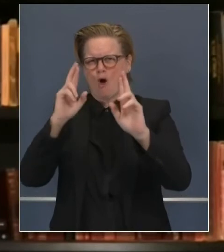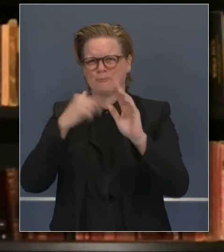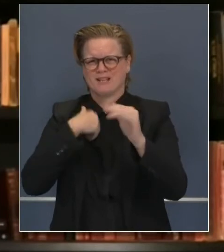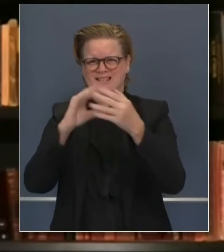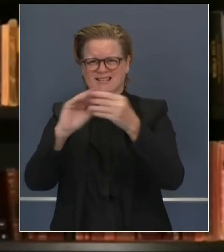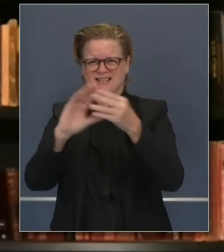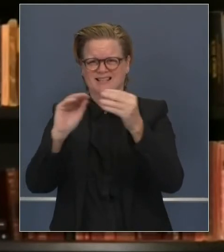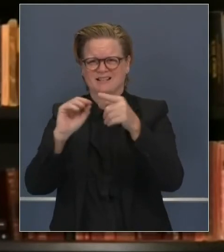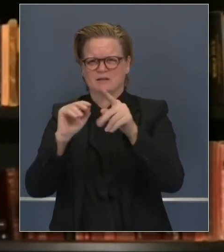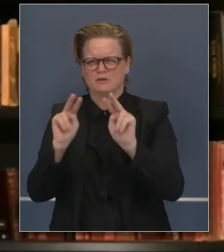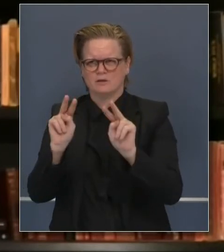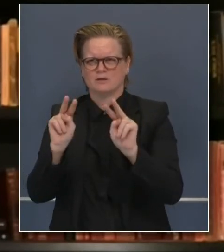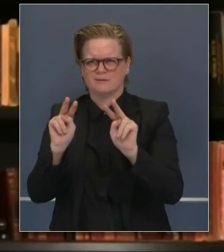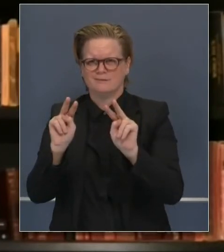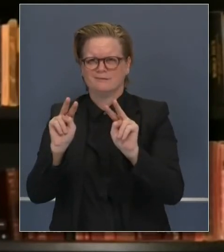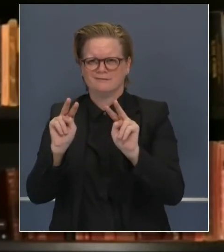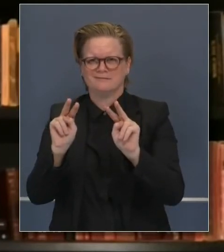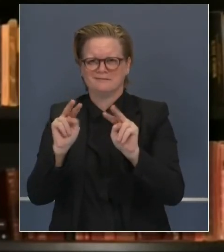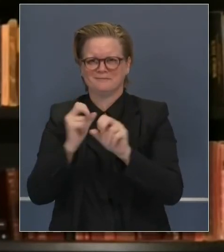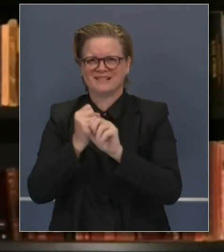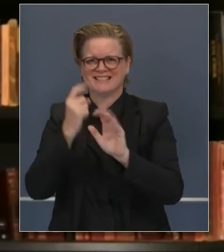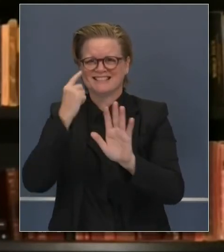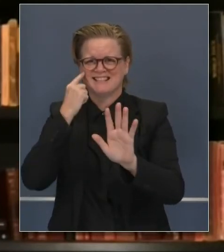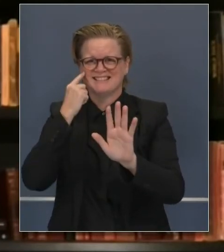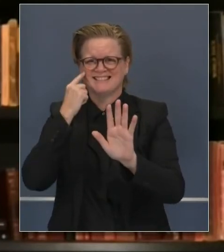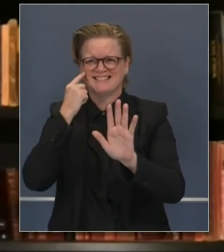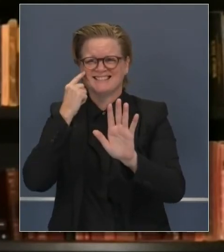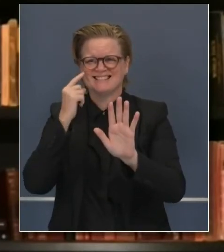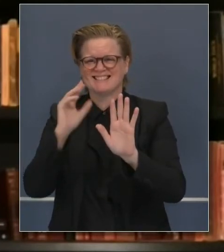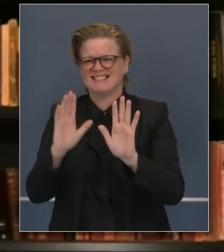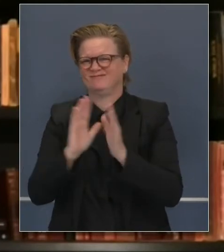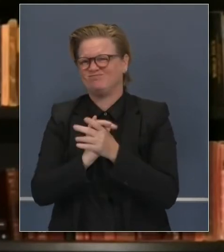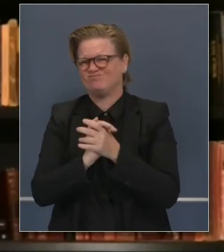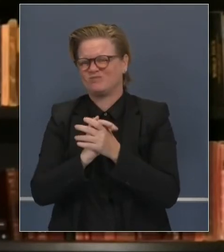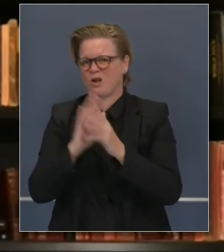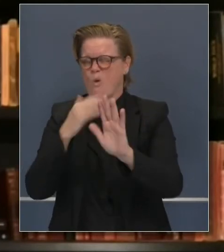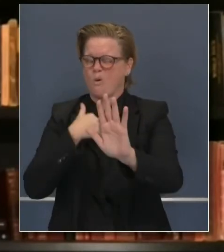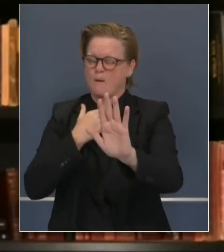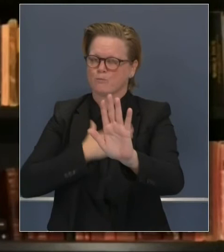for clarifying that, but it was a very helpful question. Thank you.